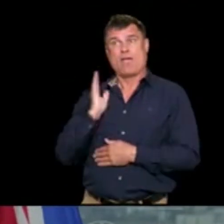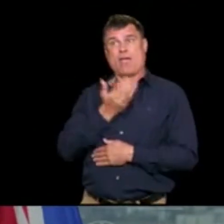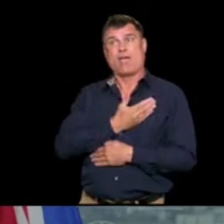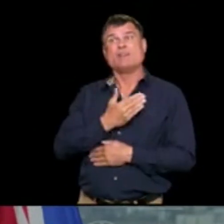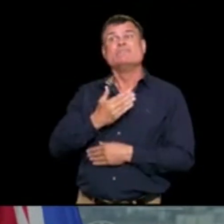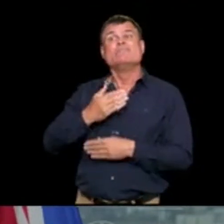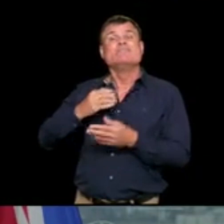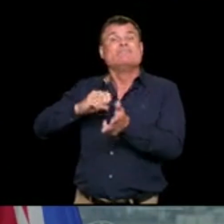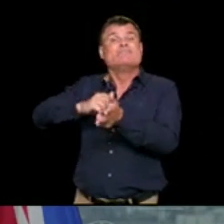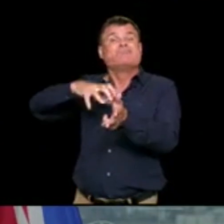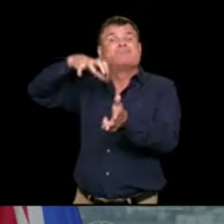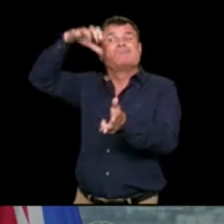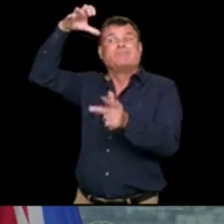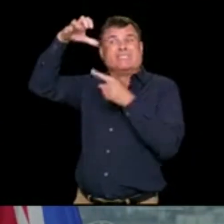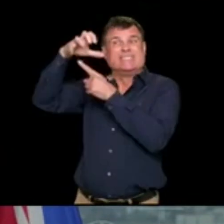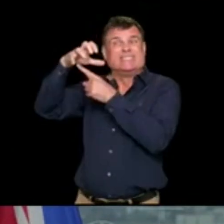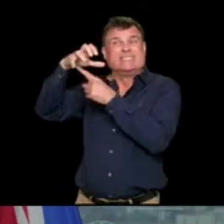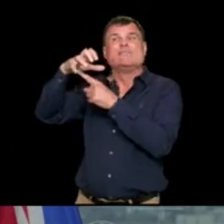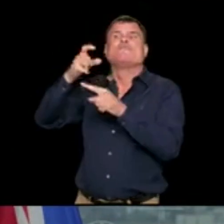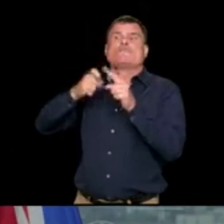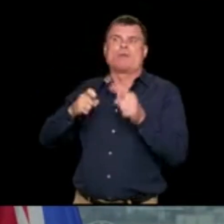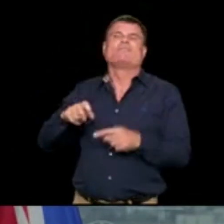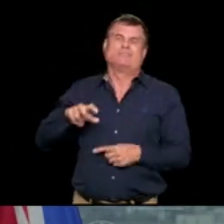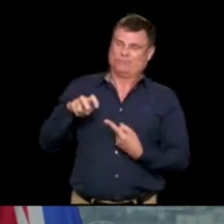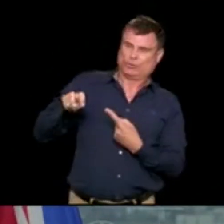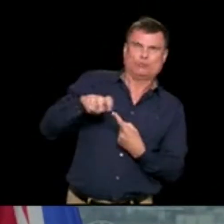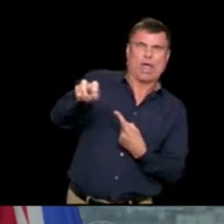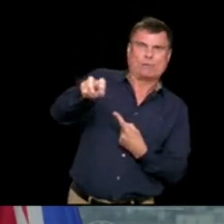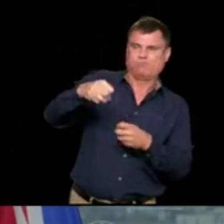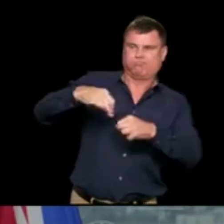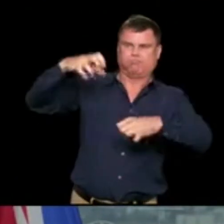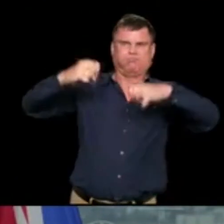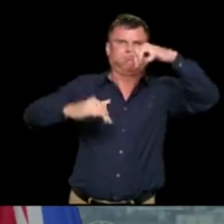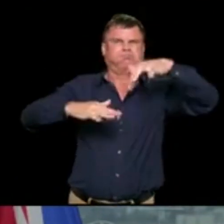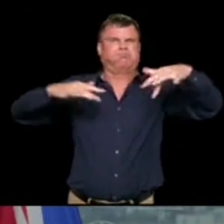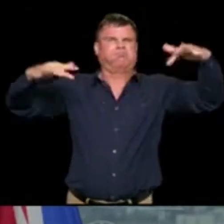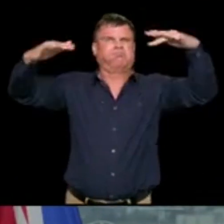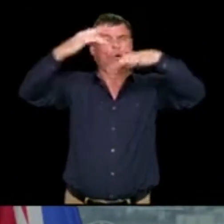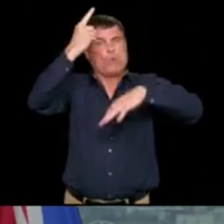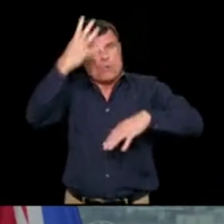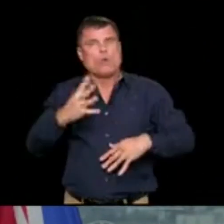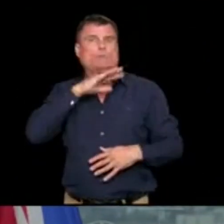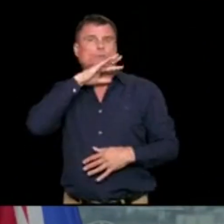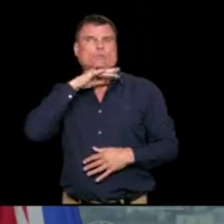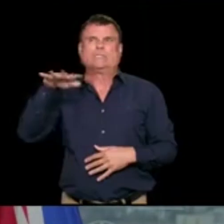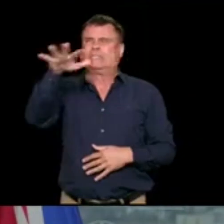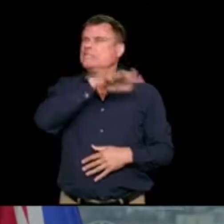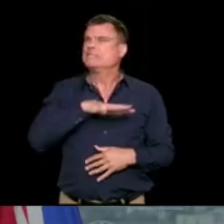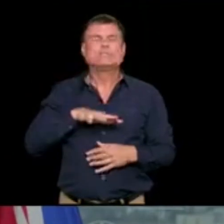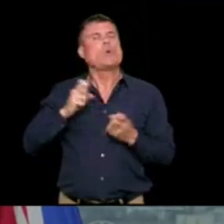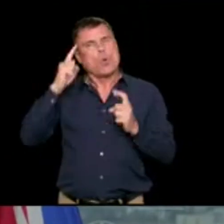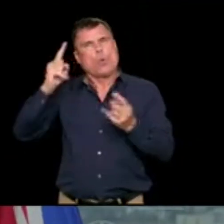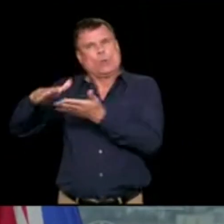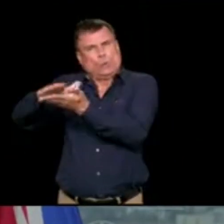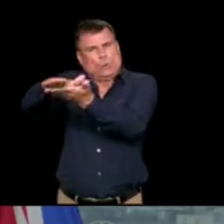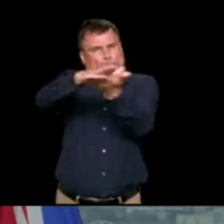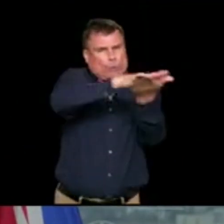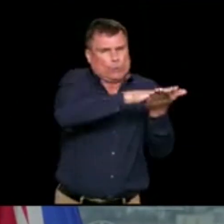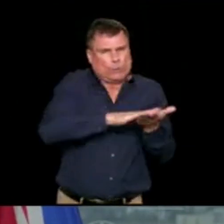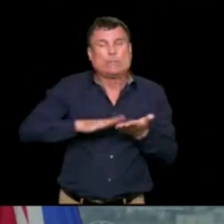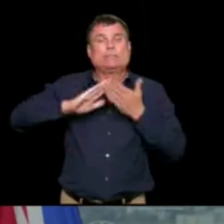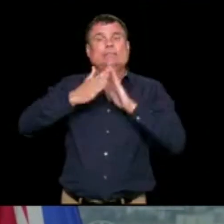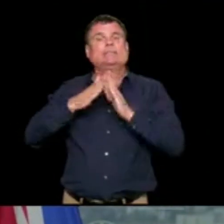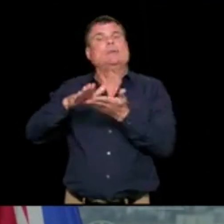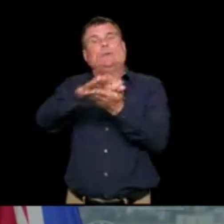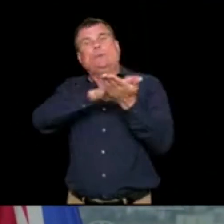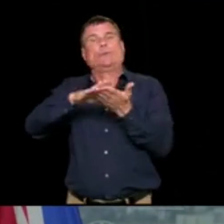gas emissions, and public transit plays a key role in making our cities more sustainable and our air cleaner. Through the